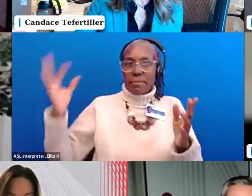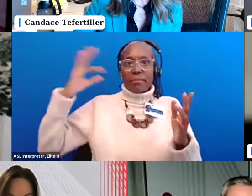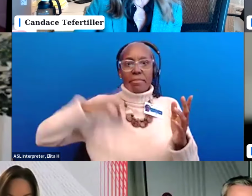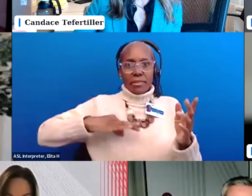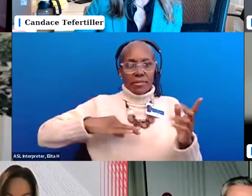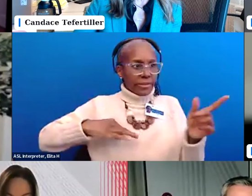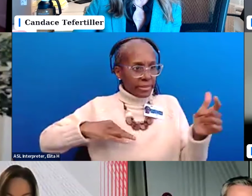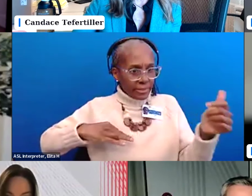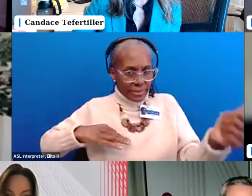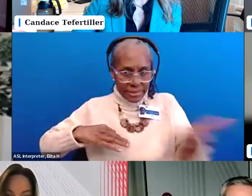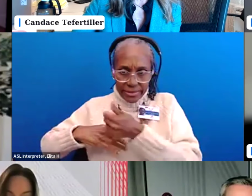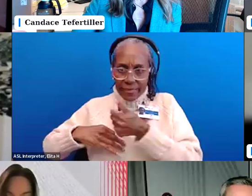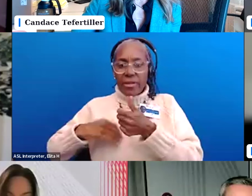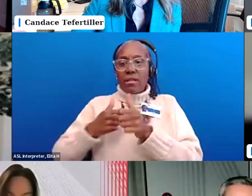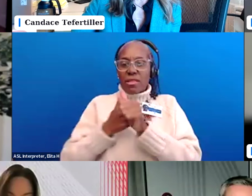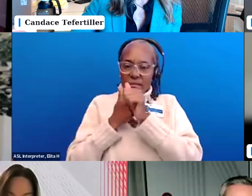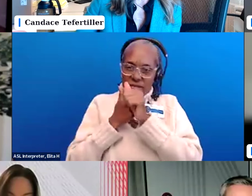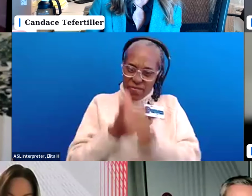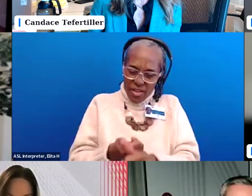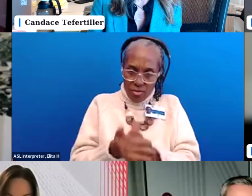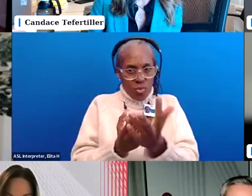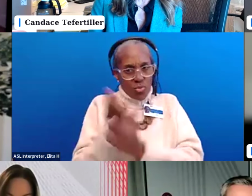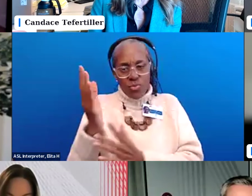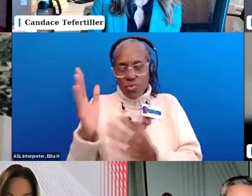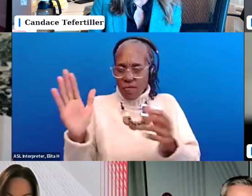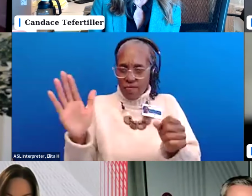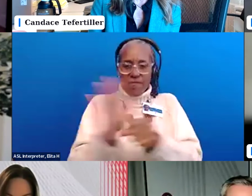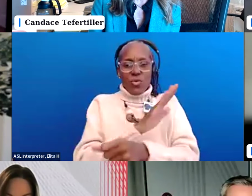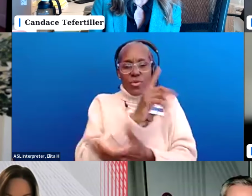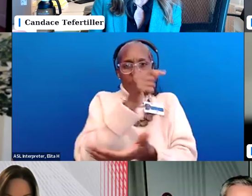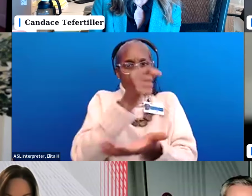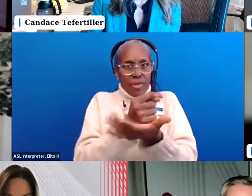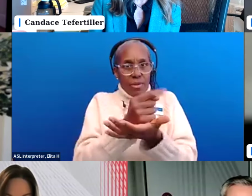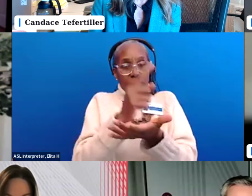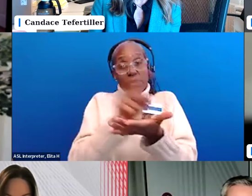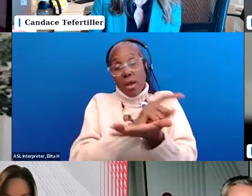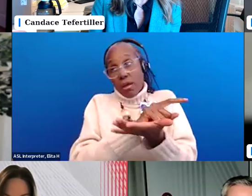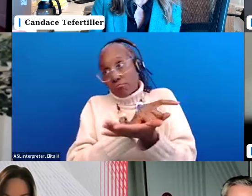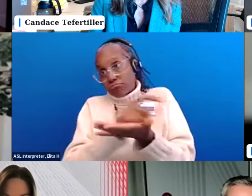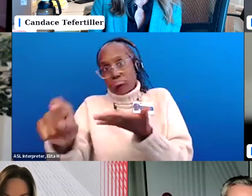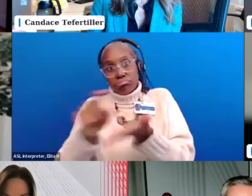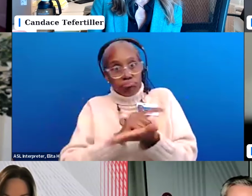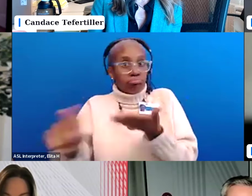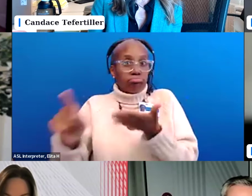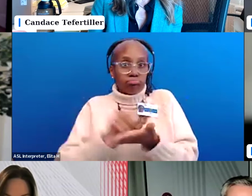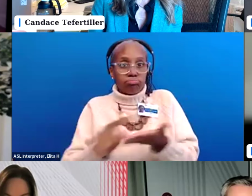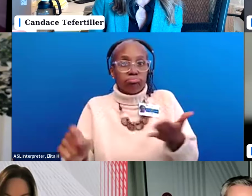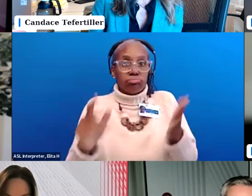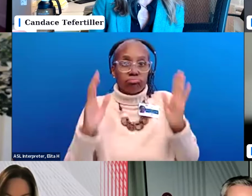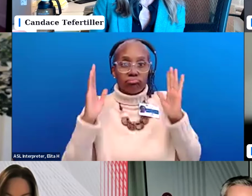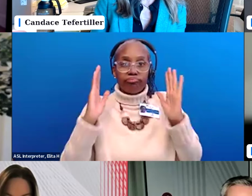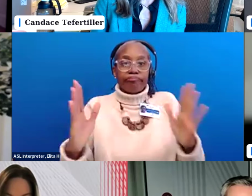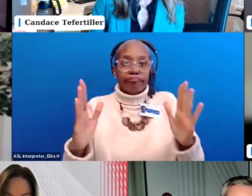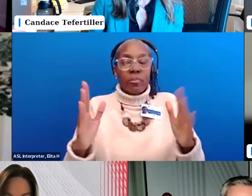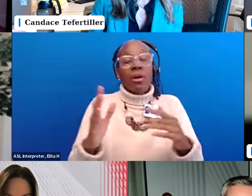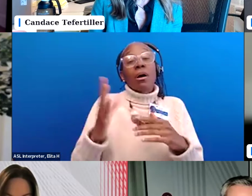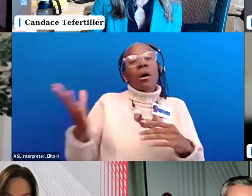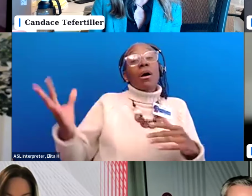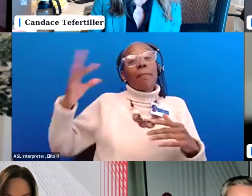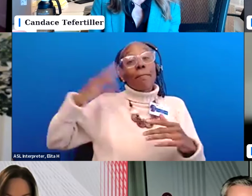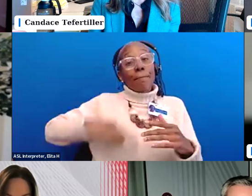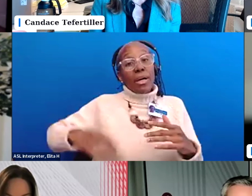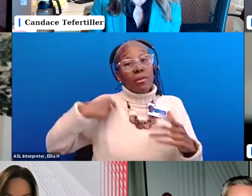they were really following through with the therapy for that long of a therapy paradigm. In terms of the benefits that